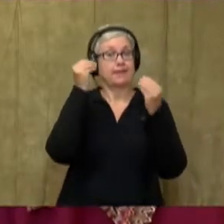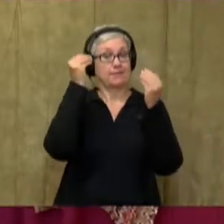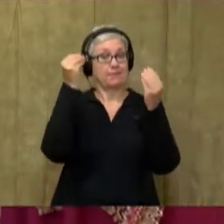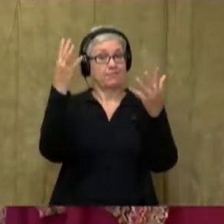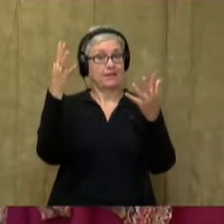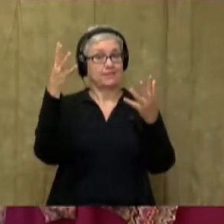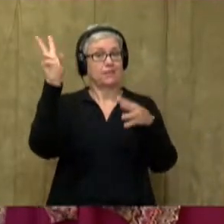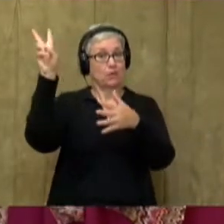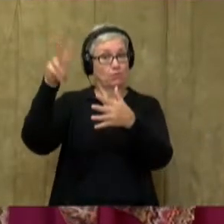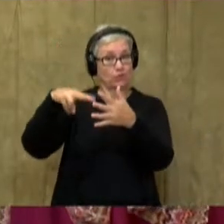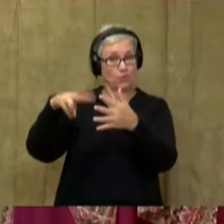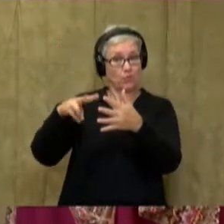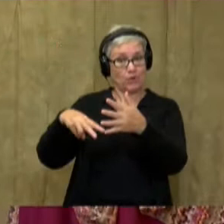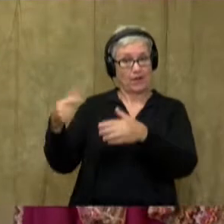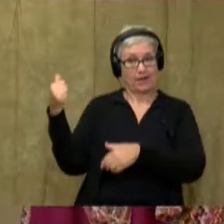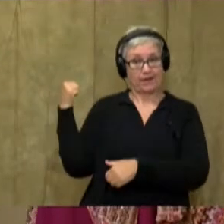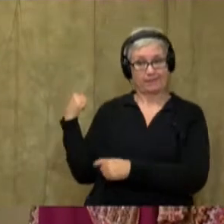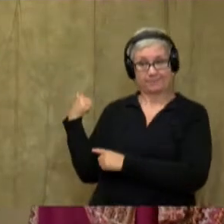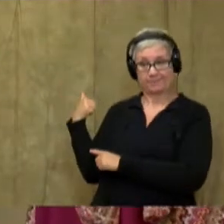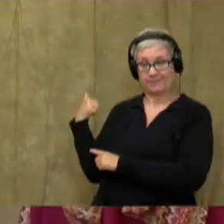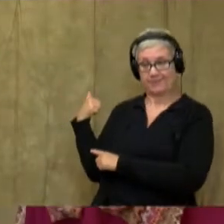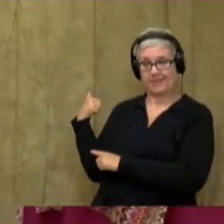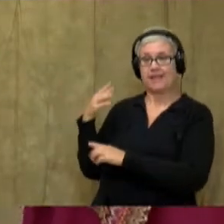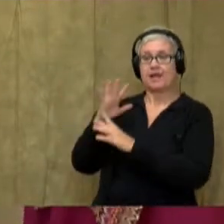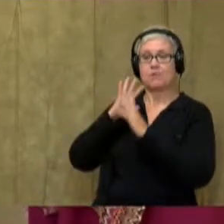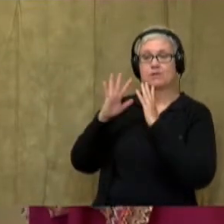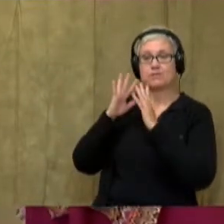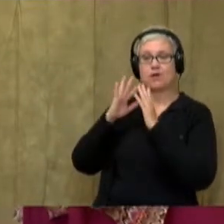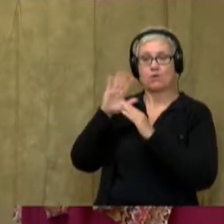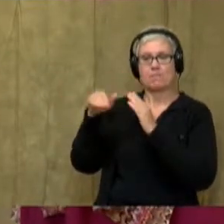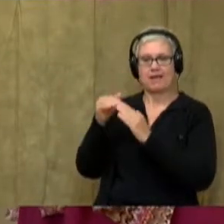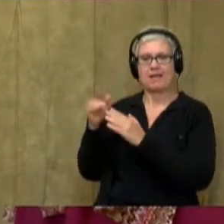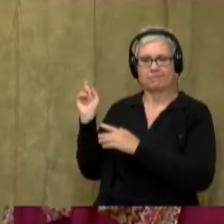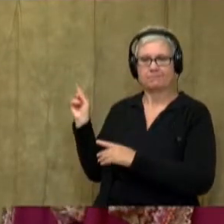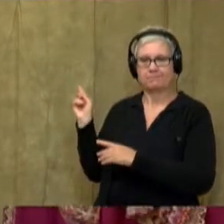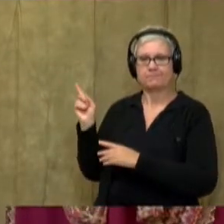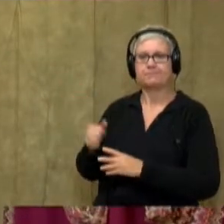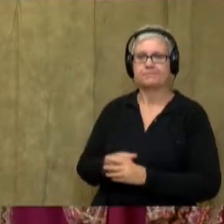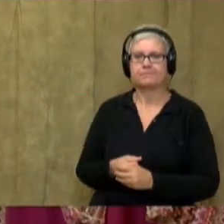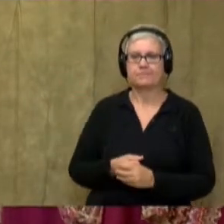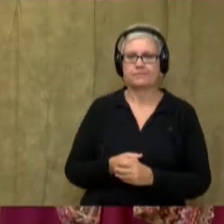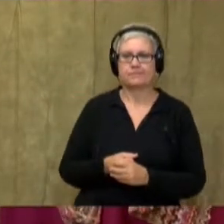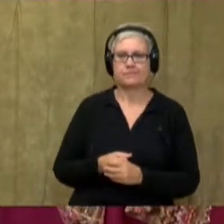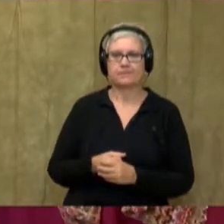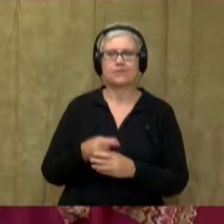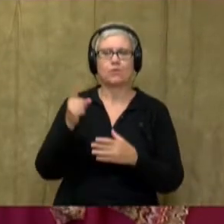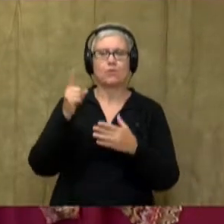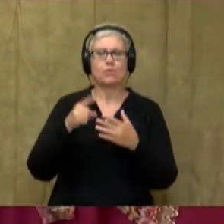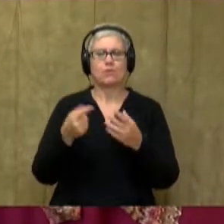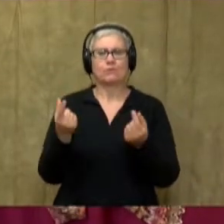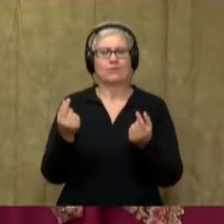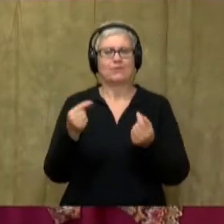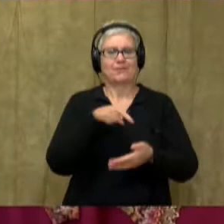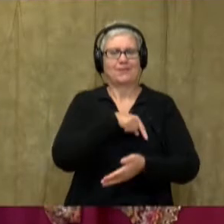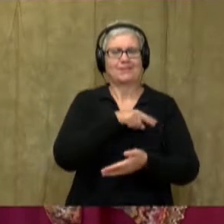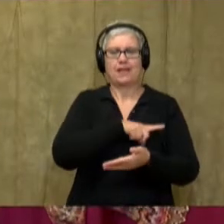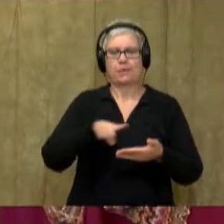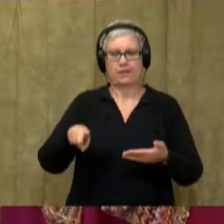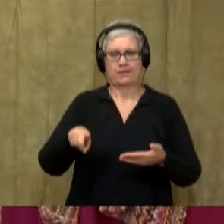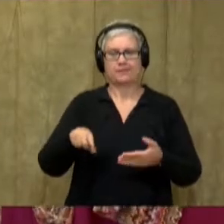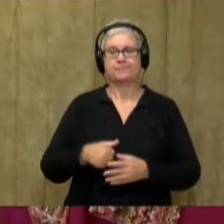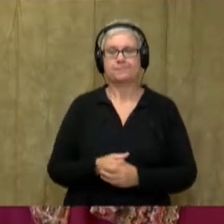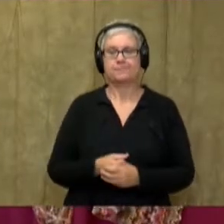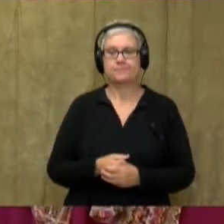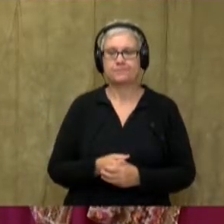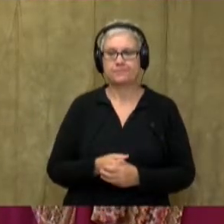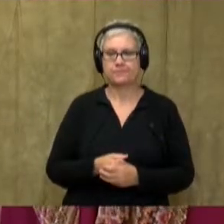minute and just read through this. I'm going to talk to you about what we're doing this last week. In fact, our distance